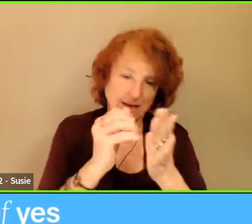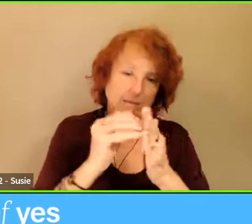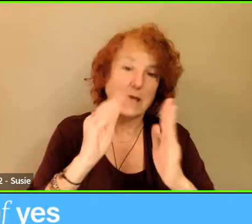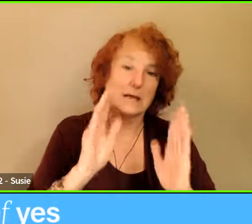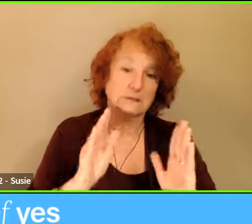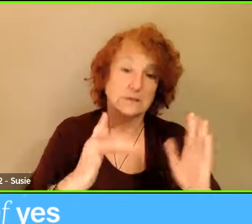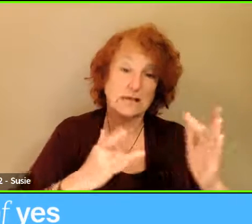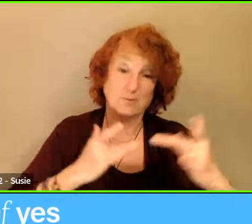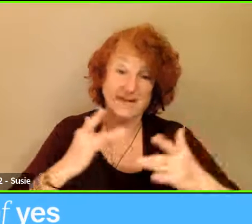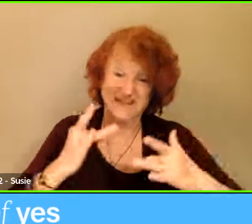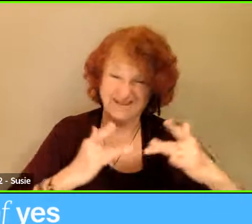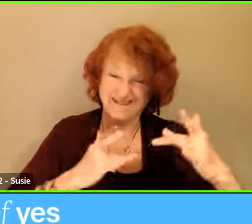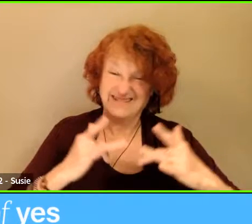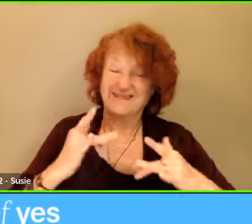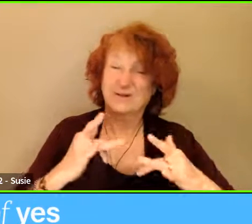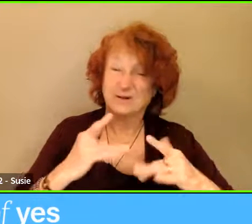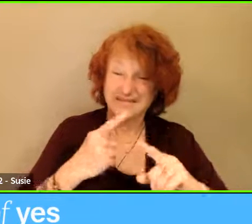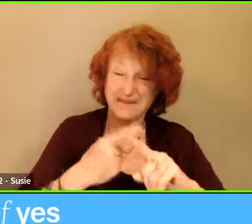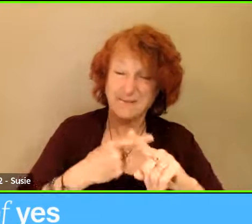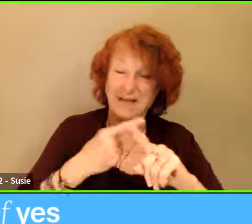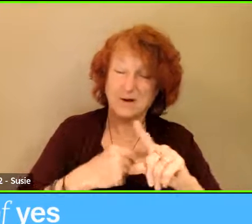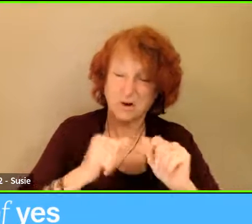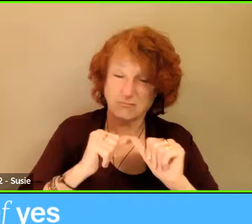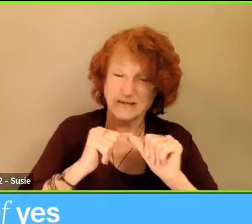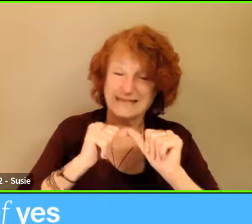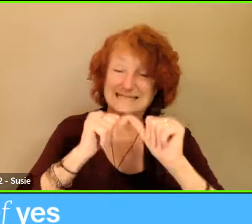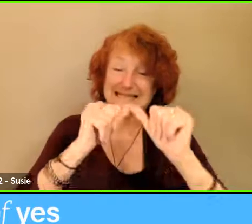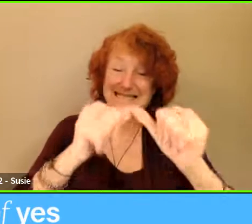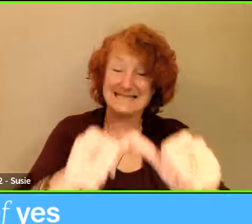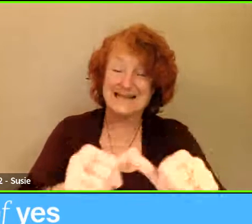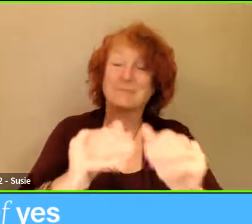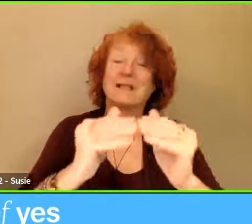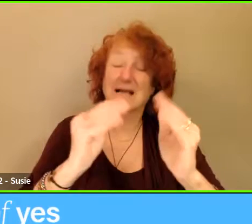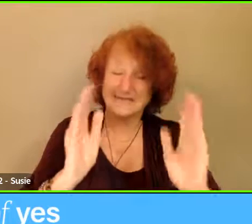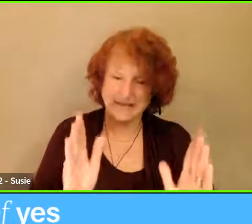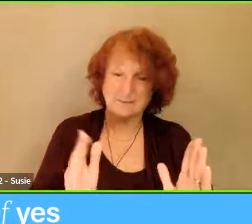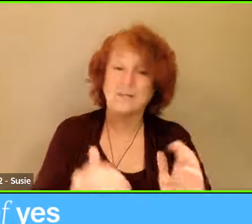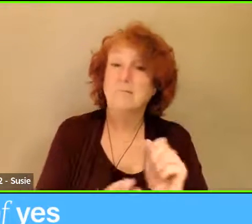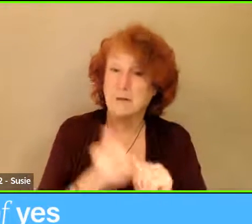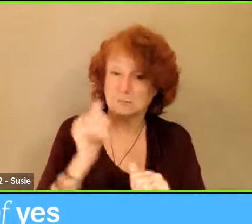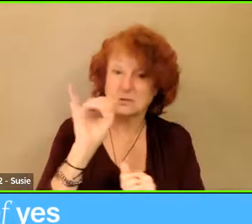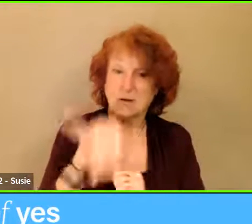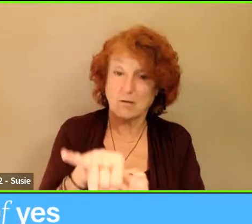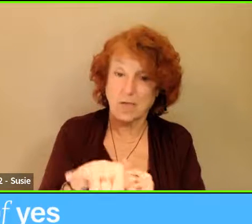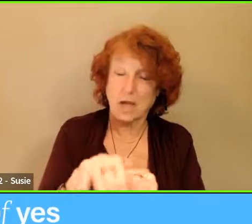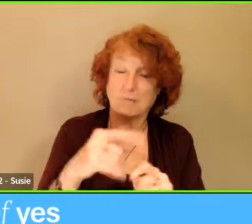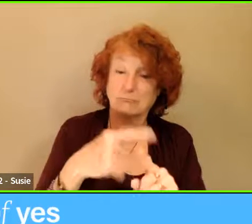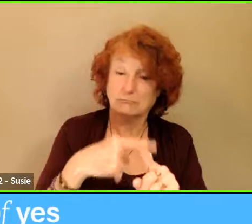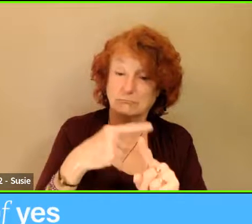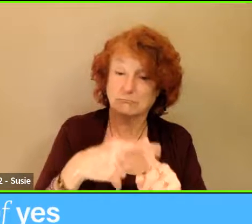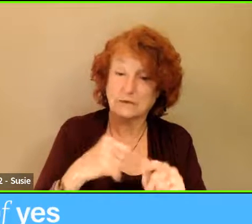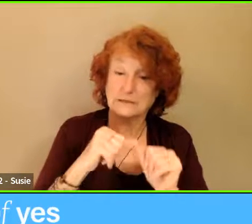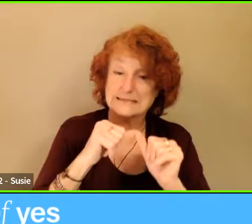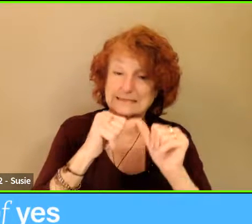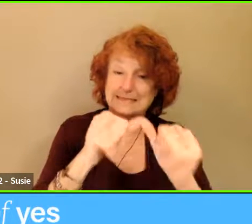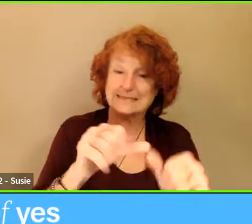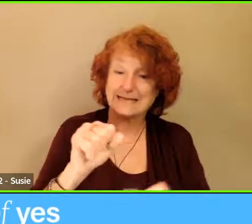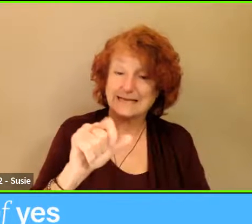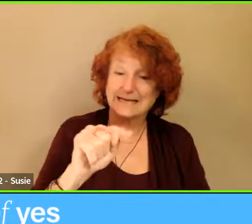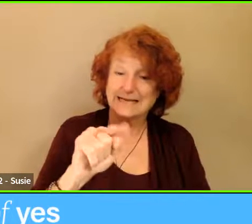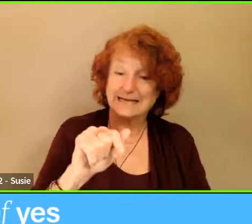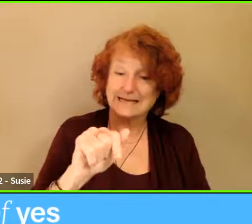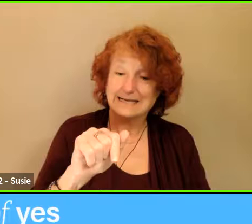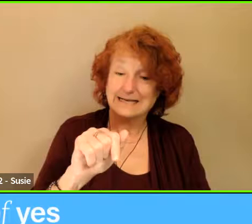concerned about our rent stabilized housing. That is the majority of our housing units. Thanks, Sue-Lin. John, I think you